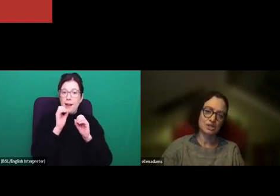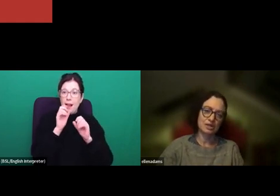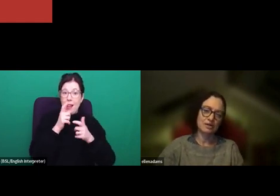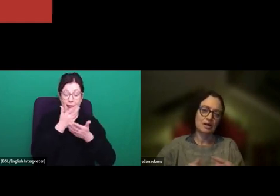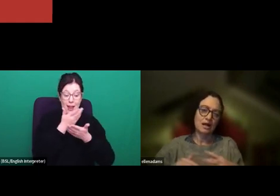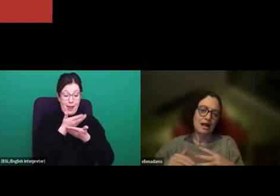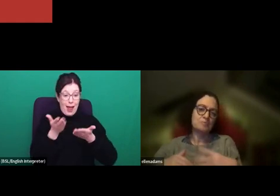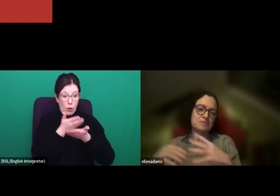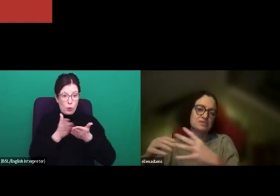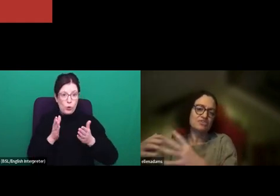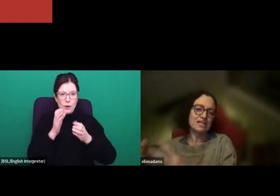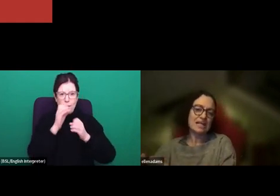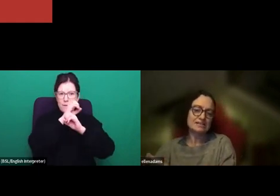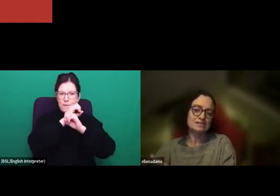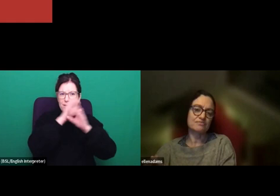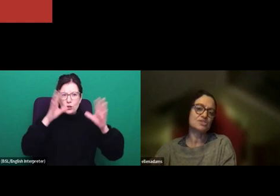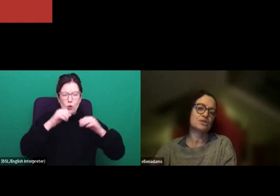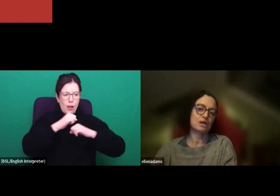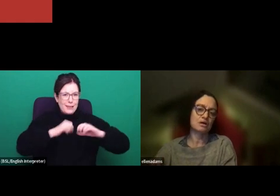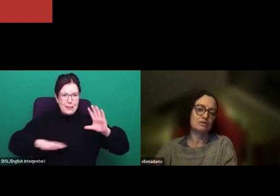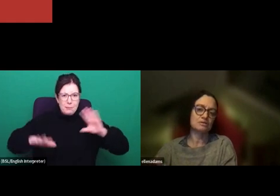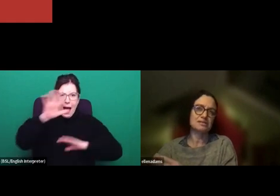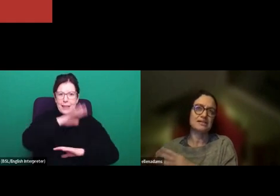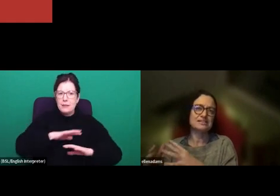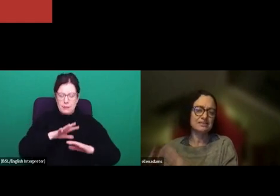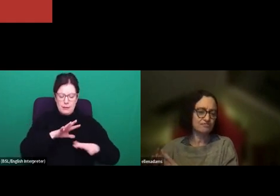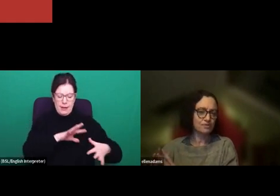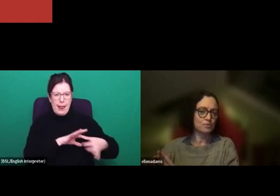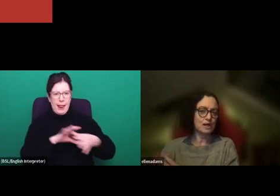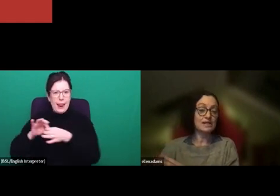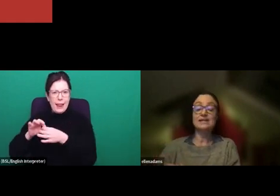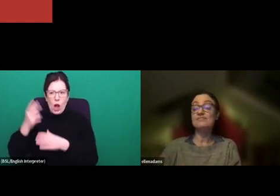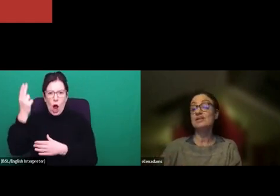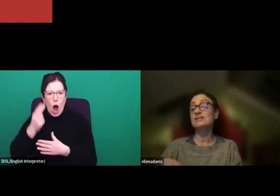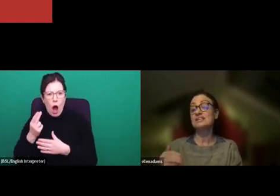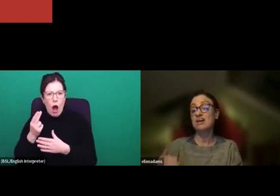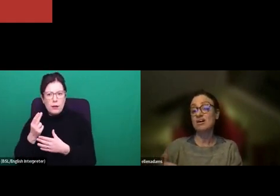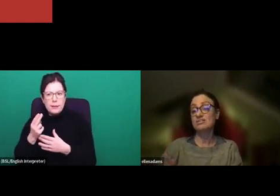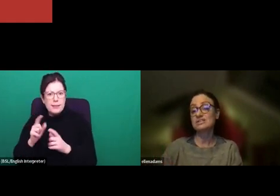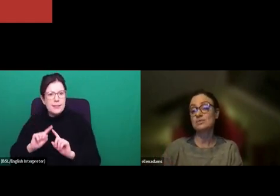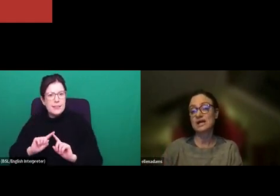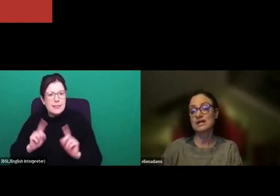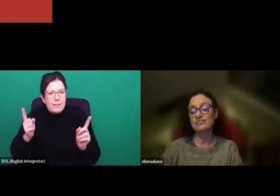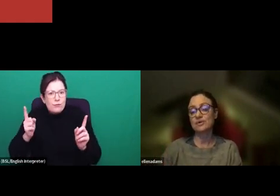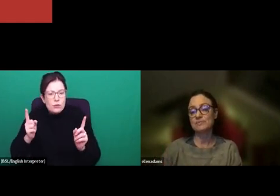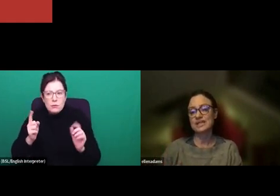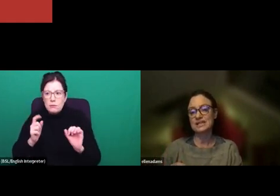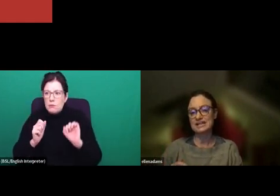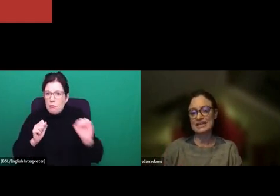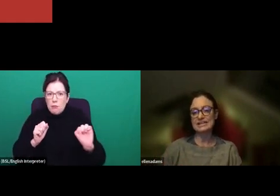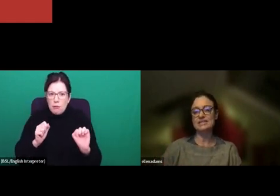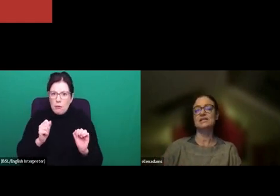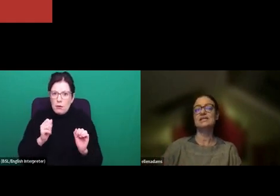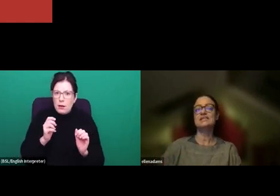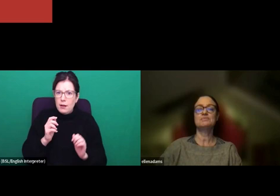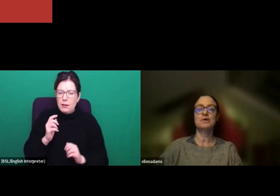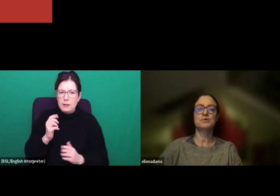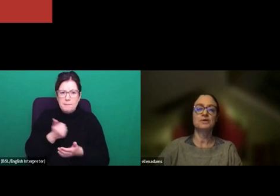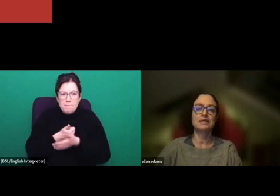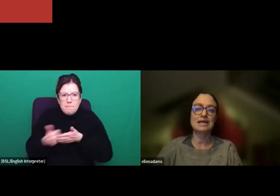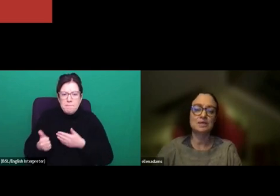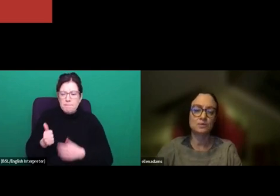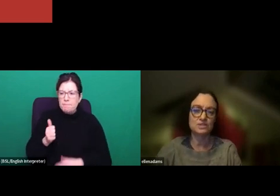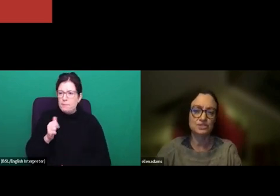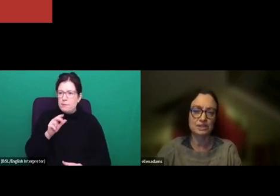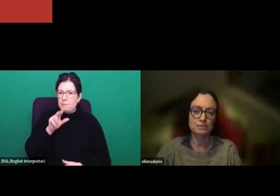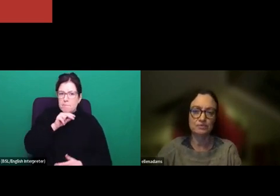language helps us relate to visual art in a different way, even an enhanced way, from the linear